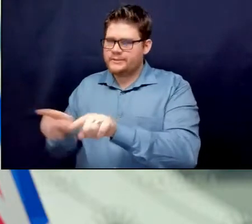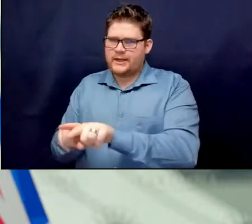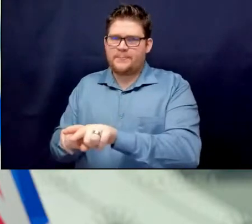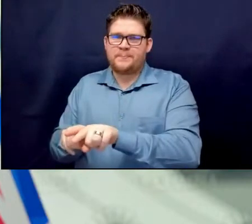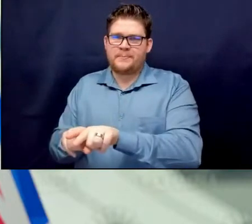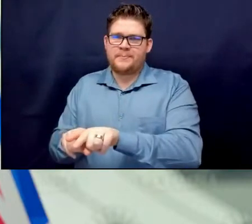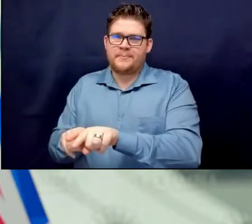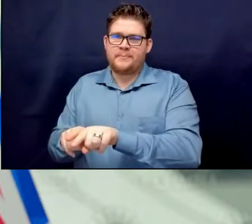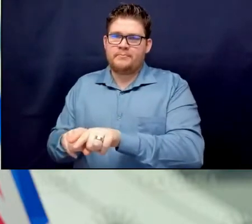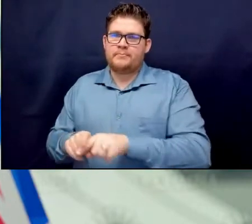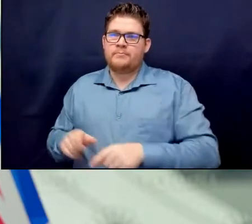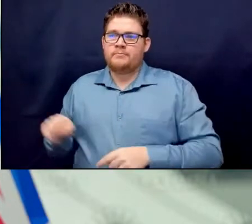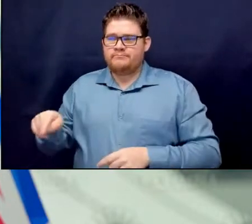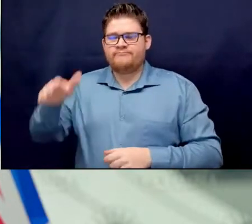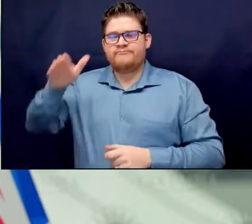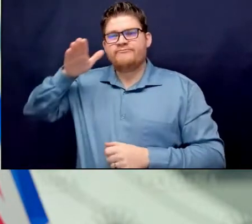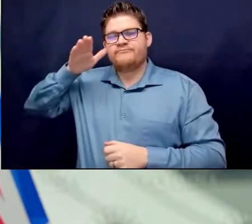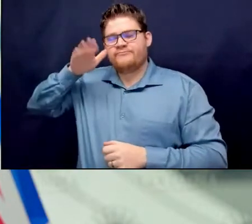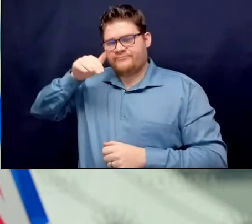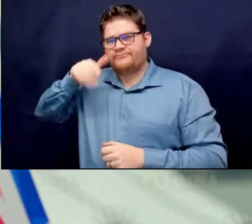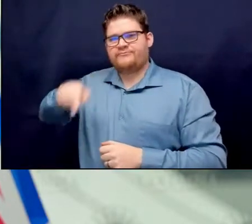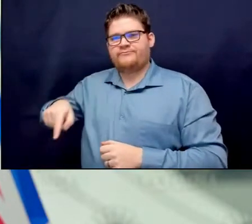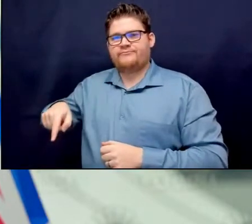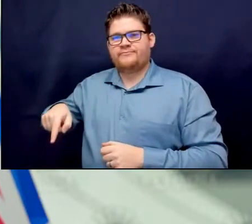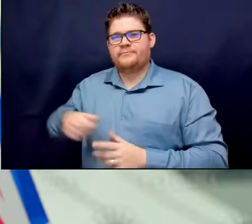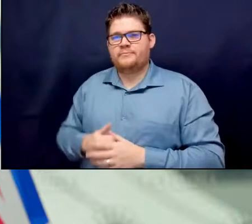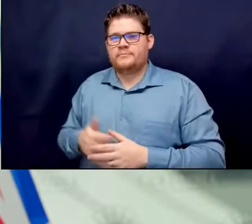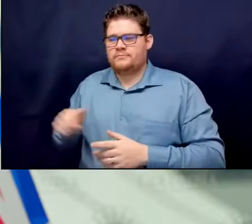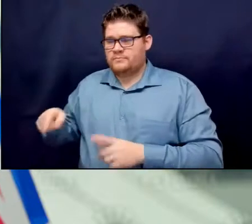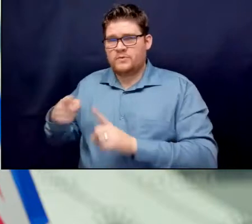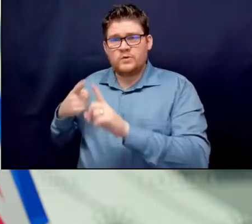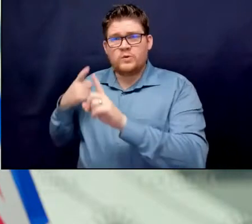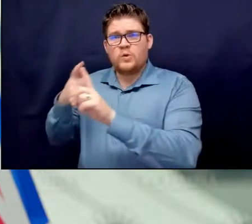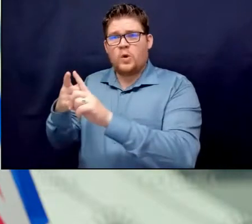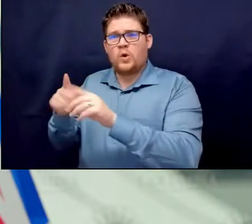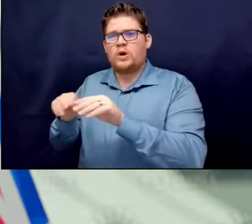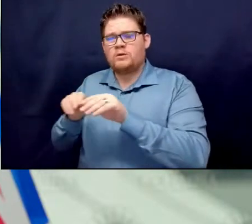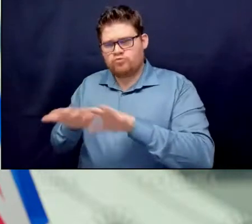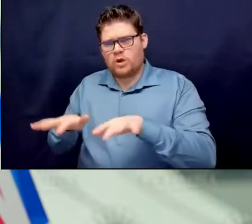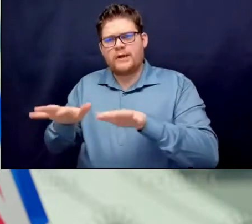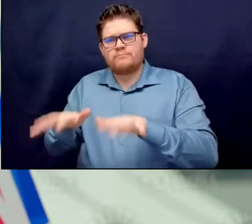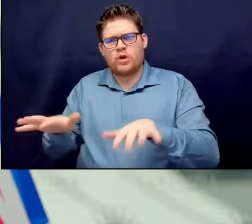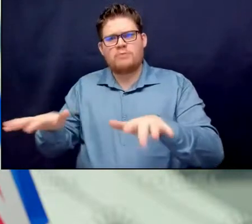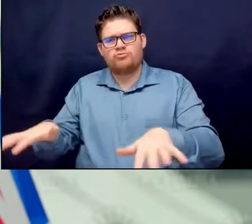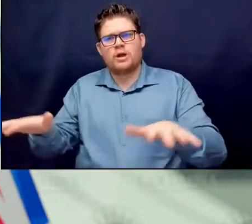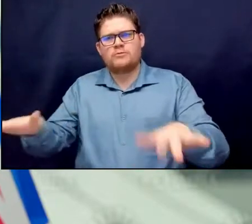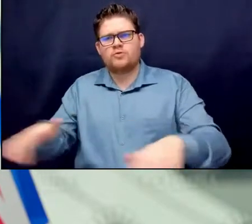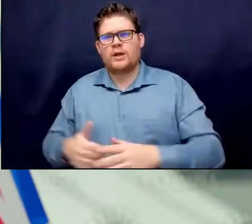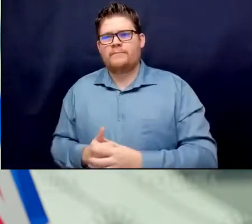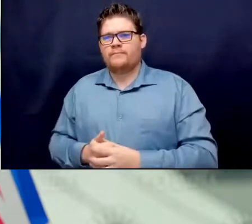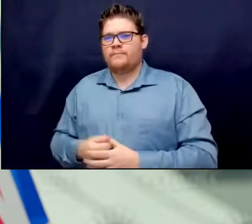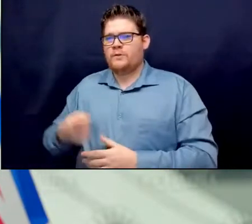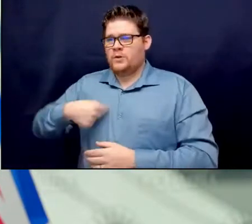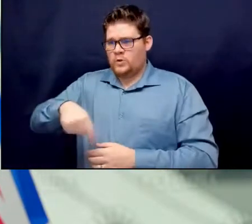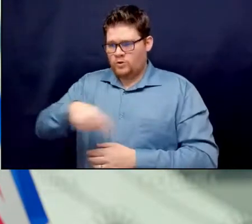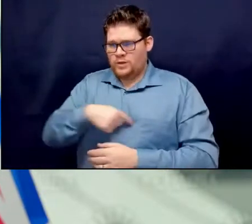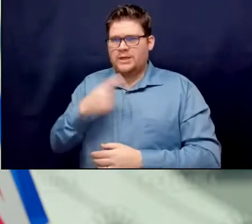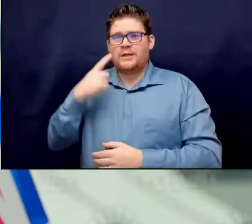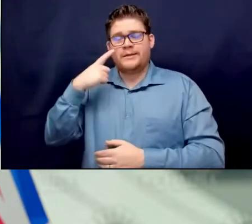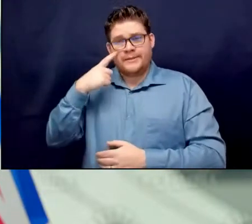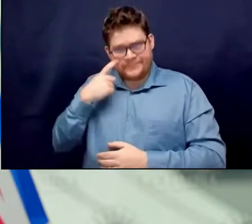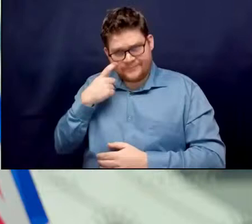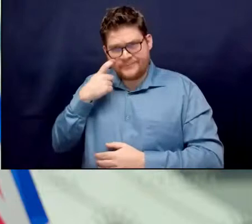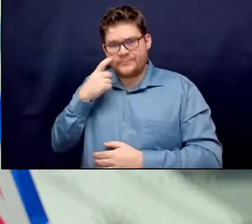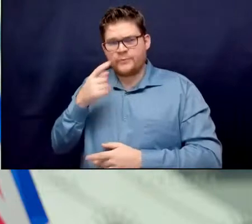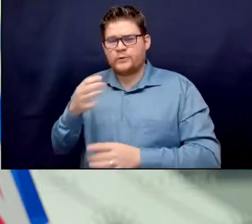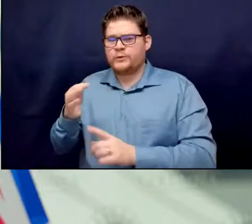relentless. It's not interested in our discussions or in our debates. It spreads to live, and we have seen how it can do so again and